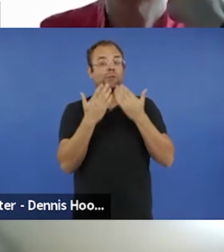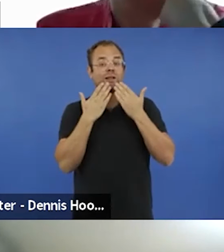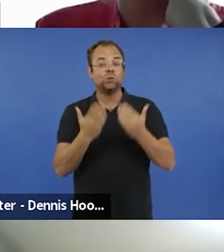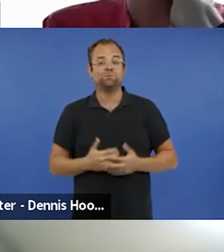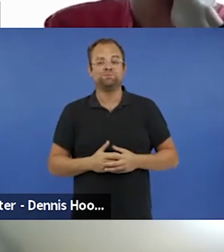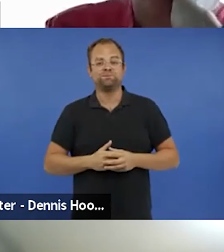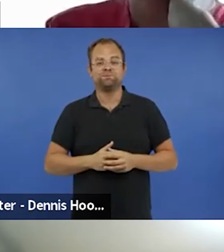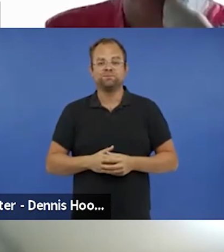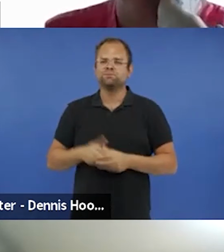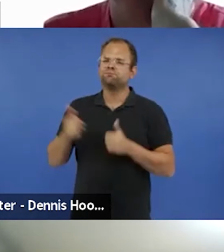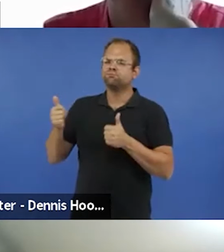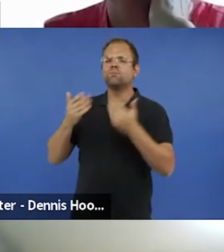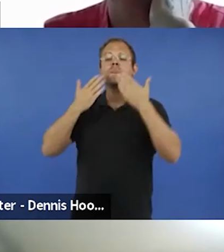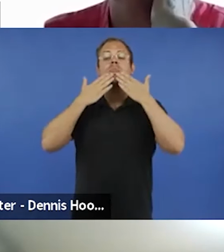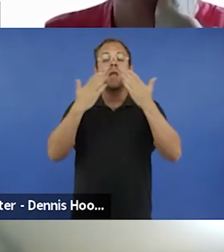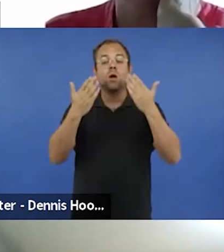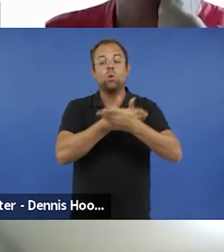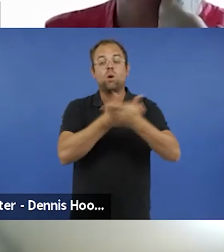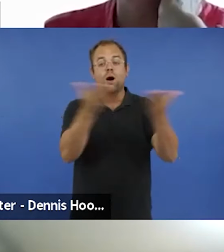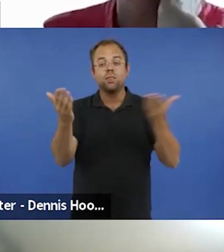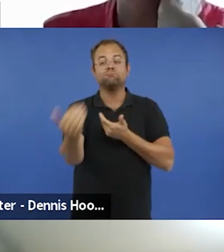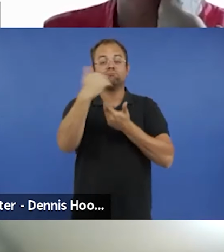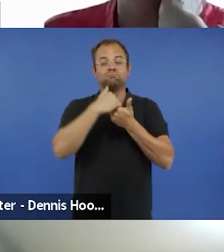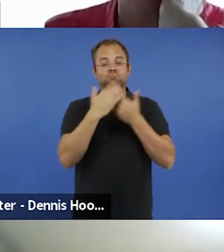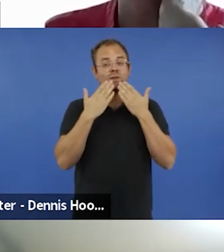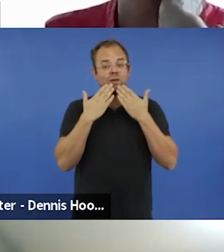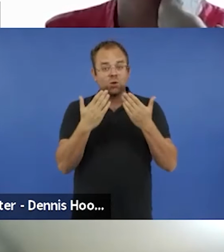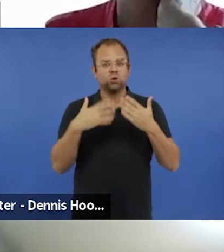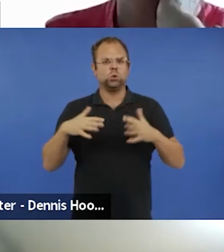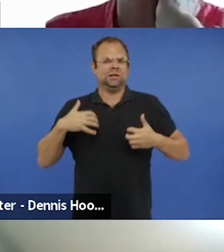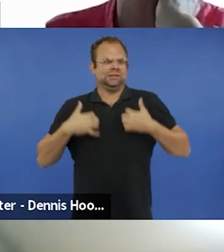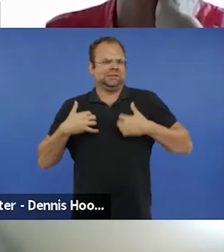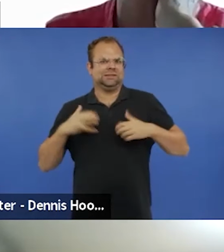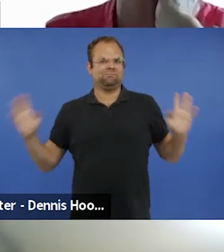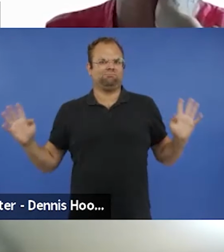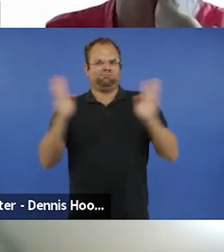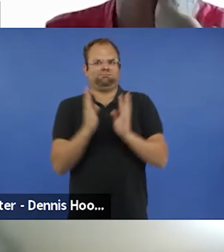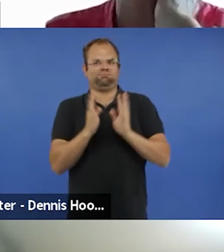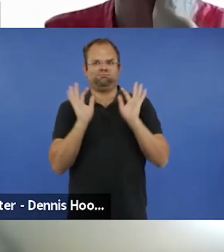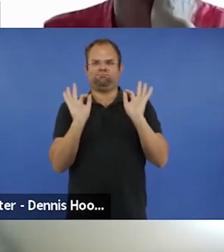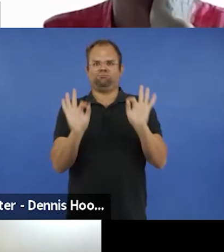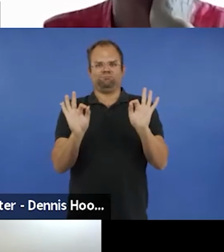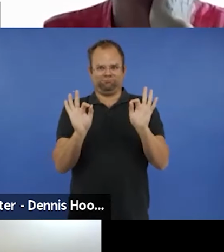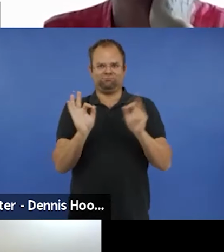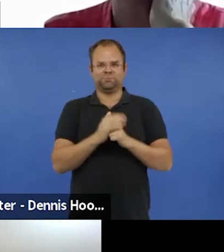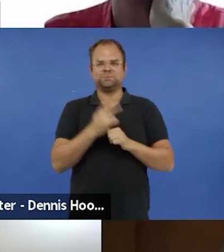exciting to pull this session together, to see the outpouring of enthusiasm from our speakers